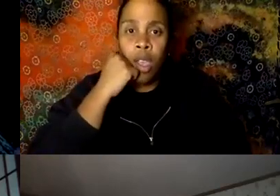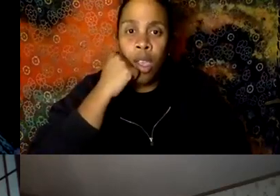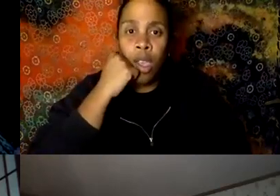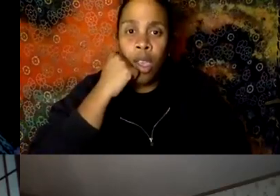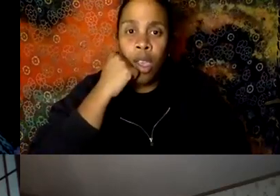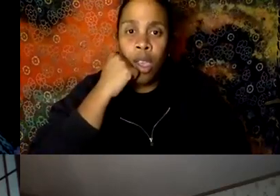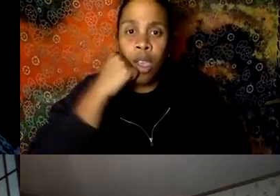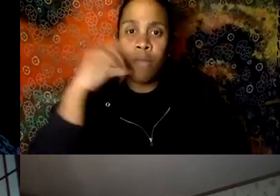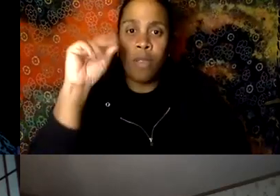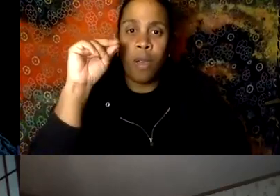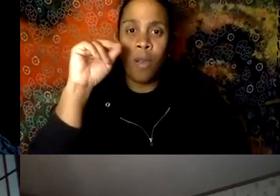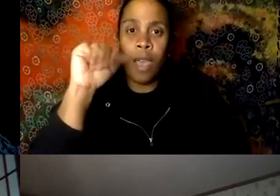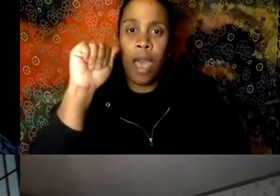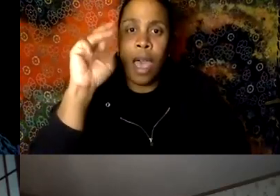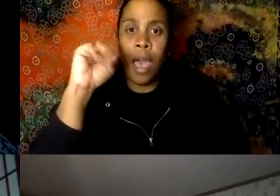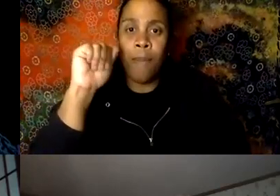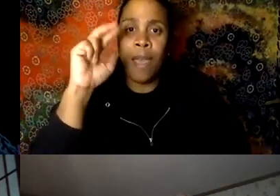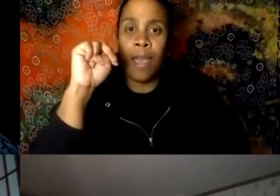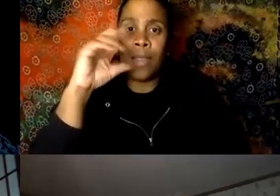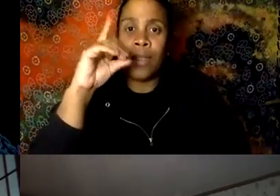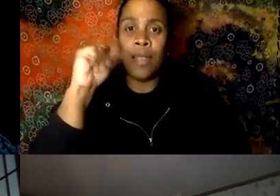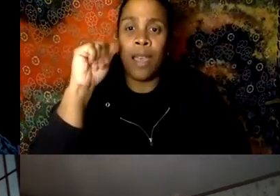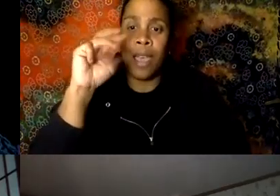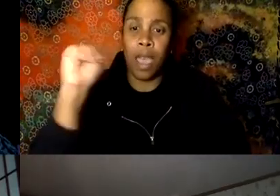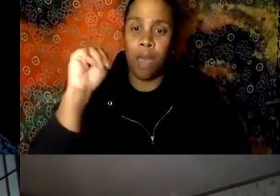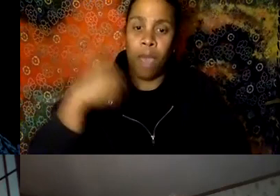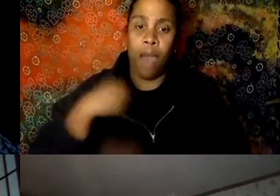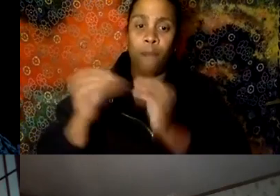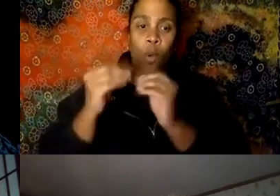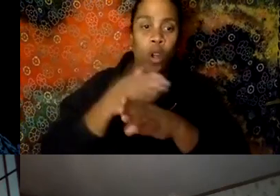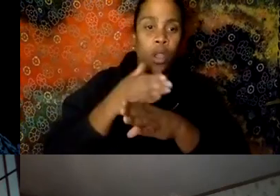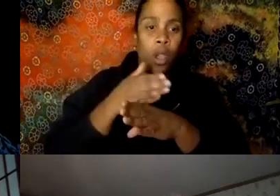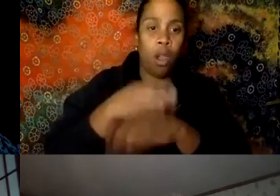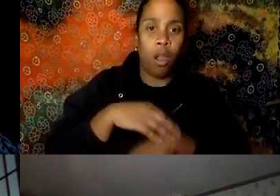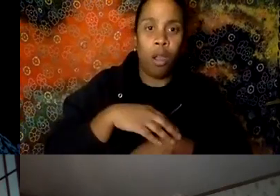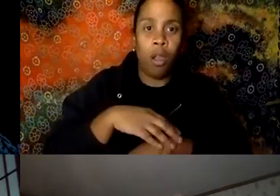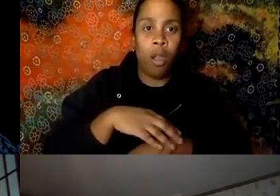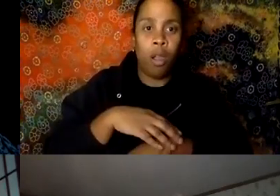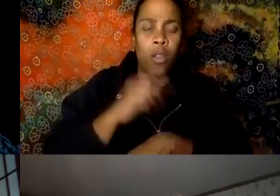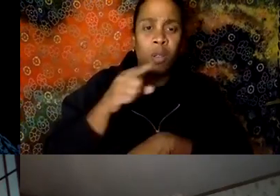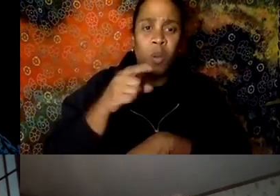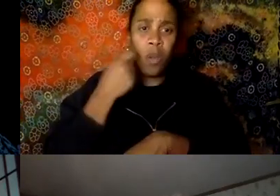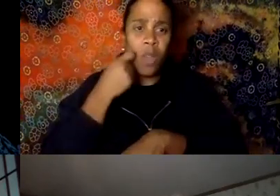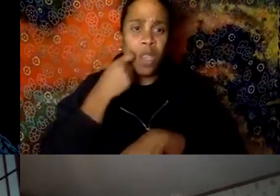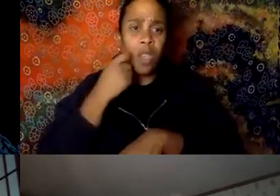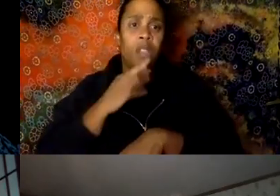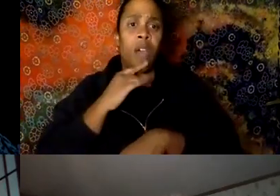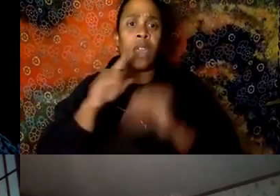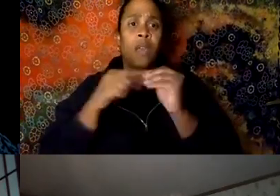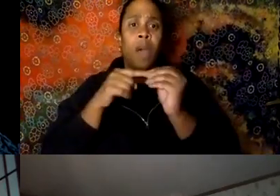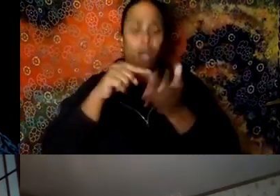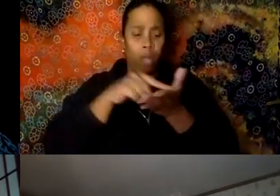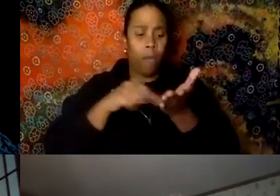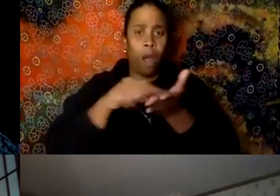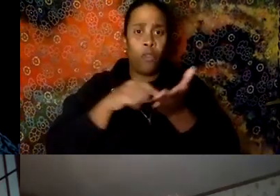Oh, Amanda M has something else to share. Go ahead, Amanda. Well, just as you were talking about the palm reading job that you